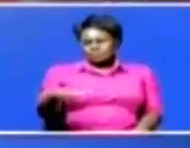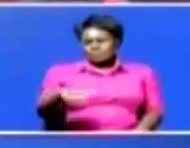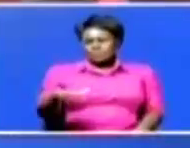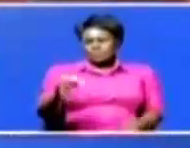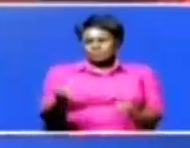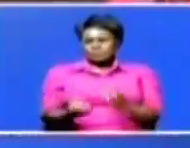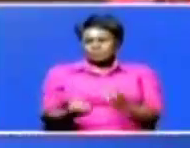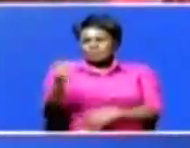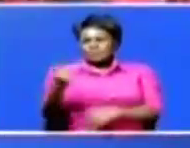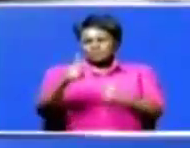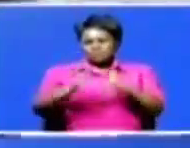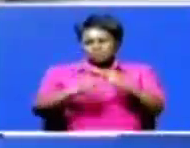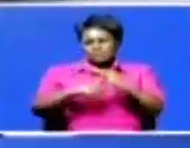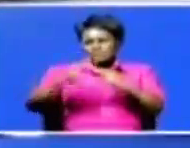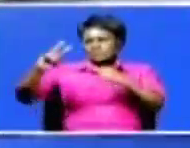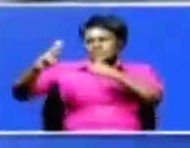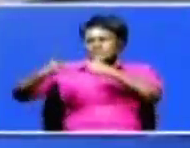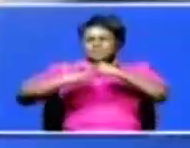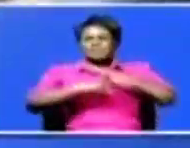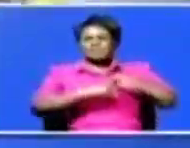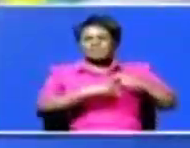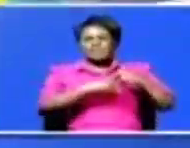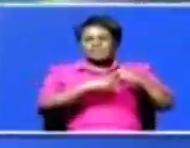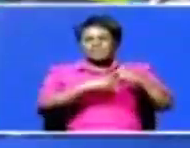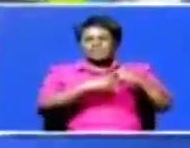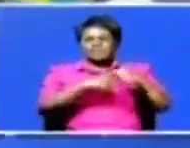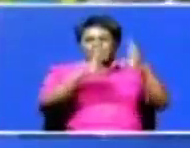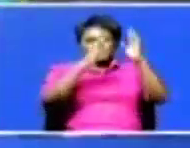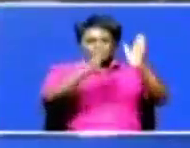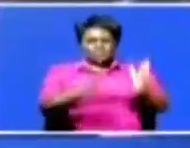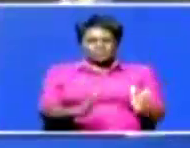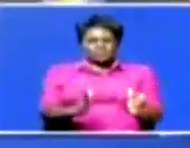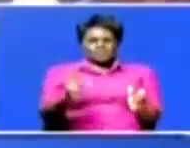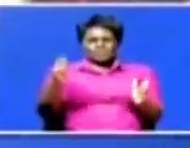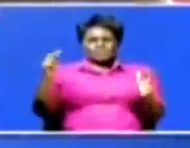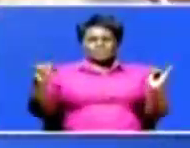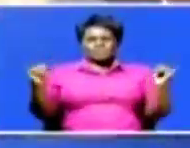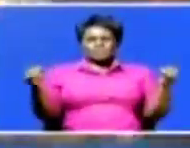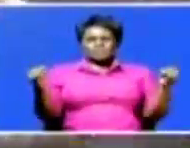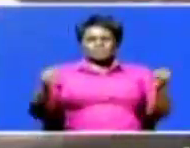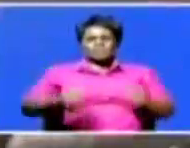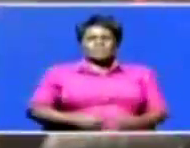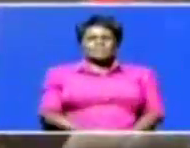was launched on July 7th. Duncan Hamber, KTN News.